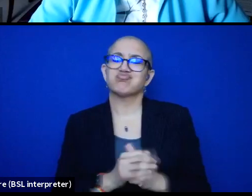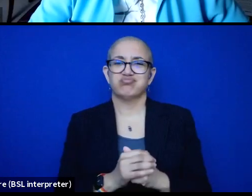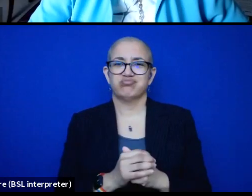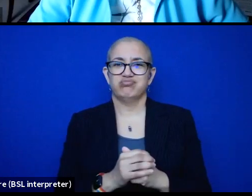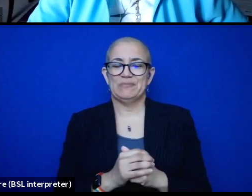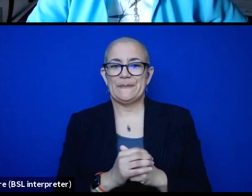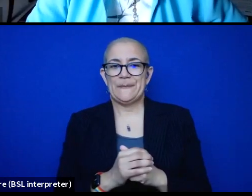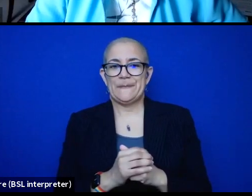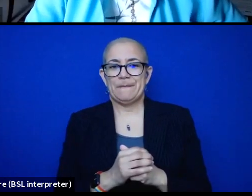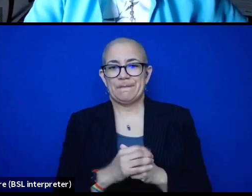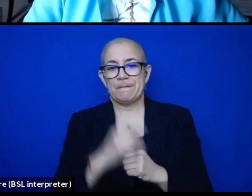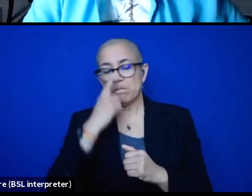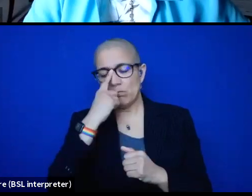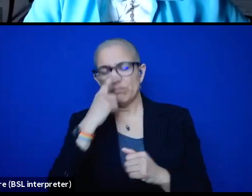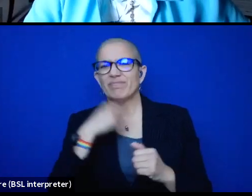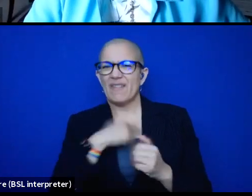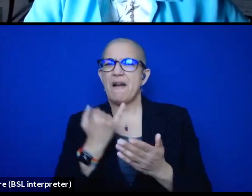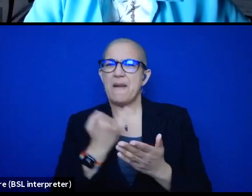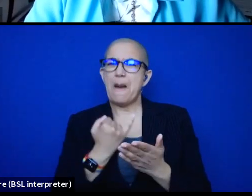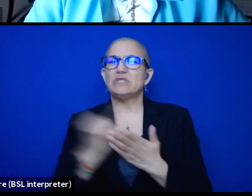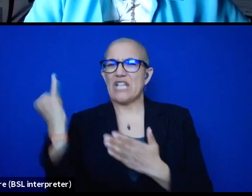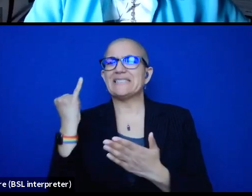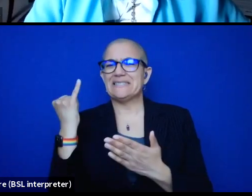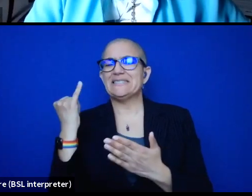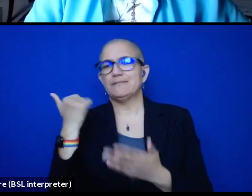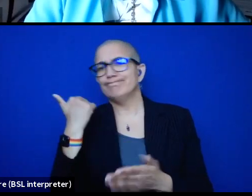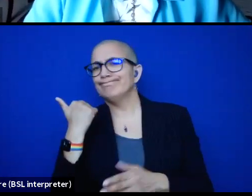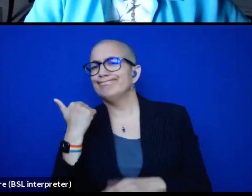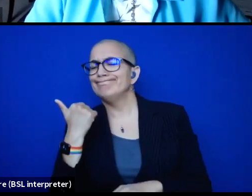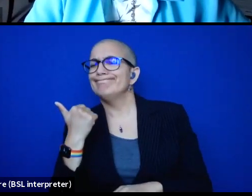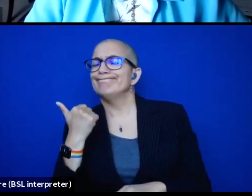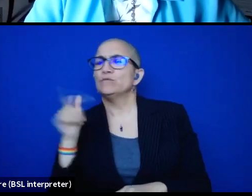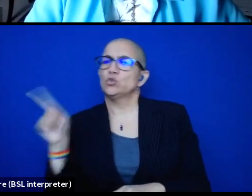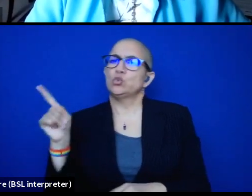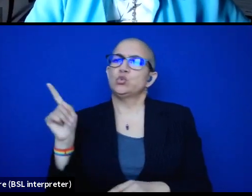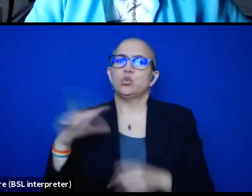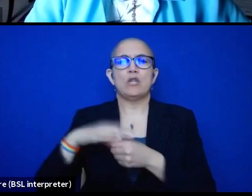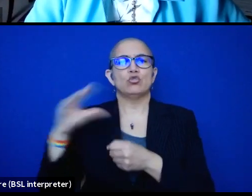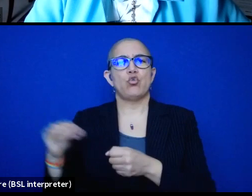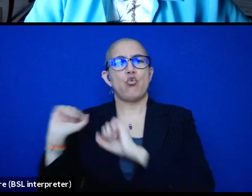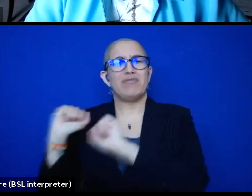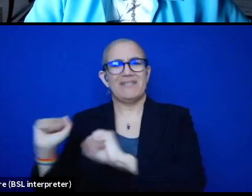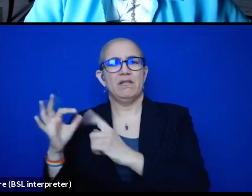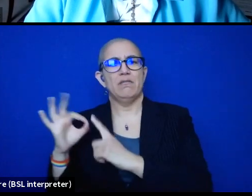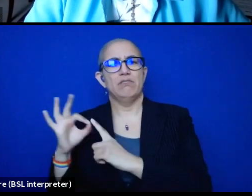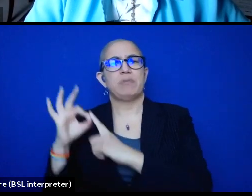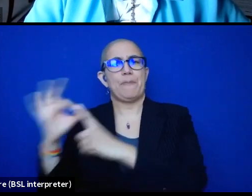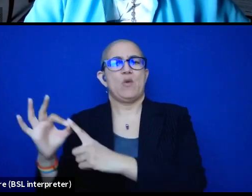I did object fundamentally to the Tory proposal that